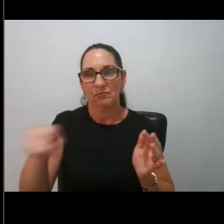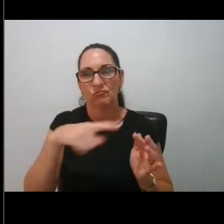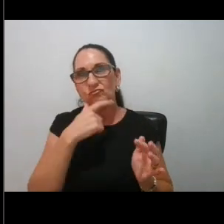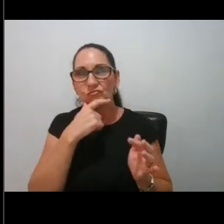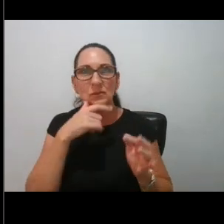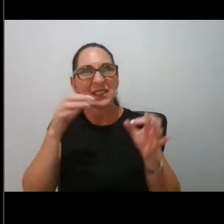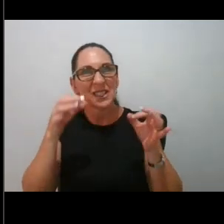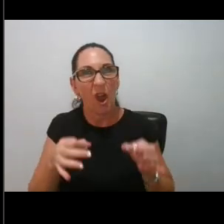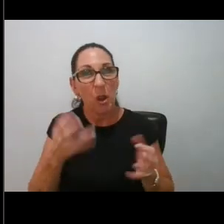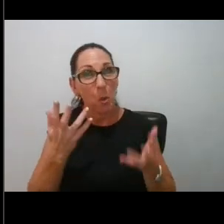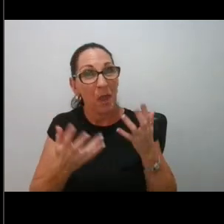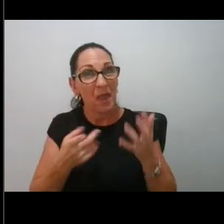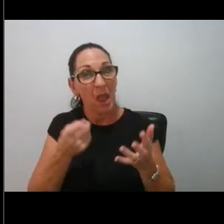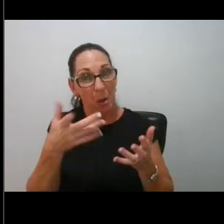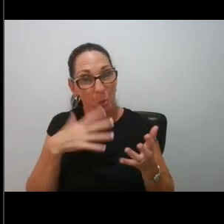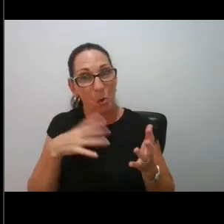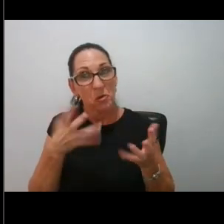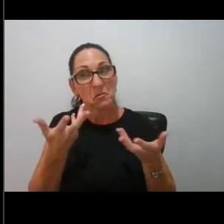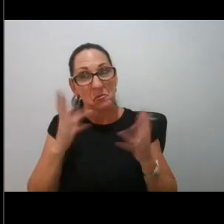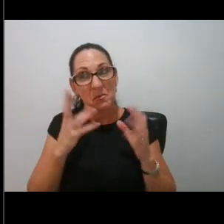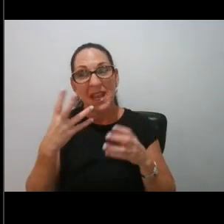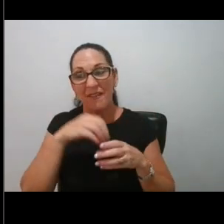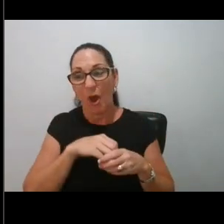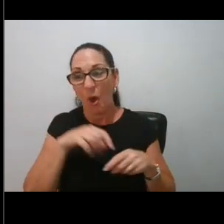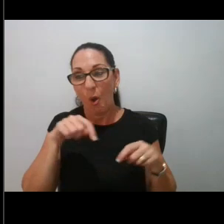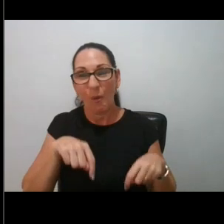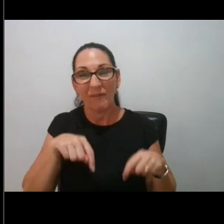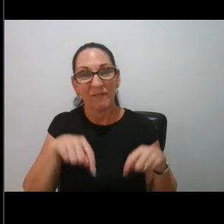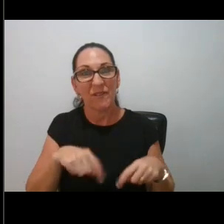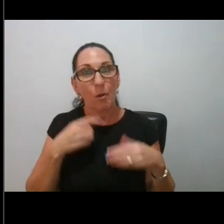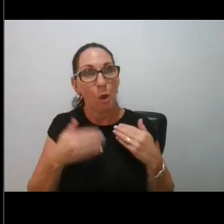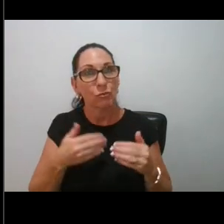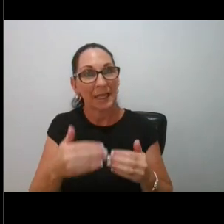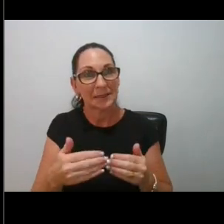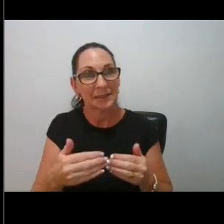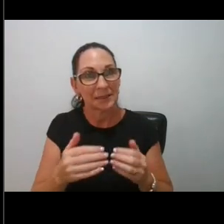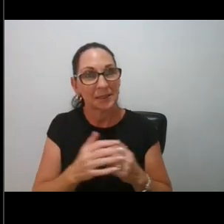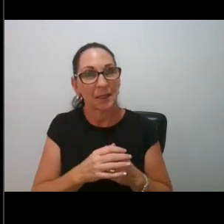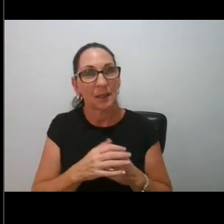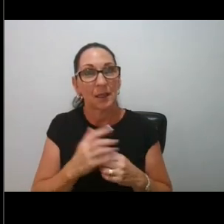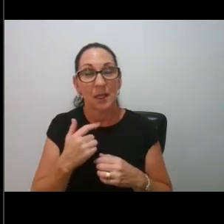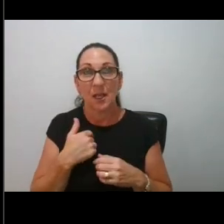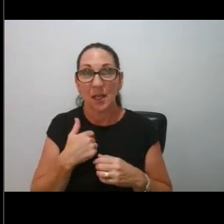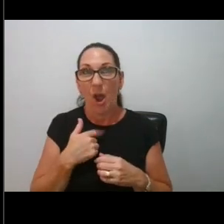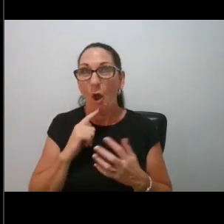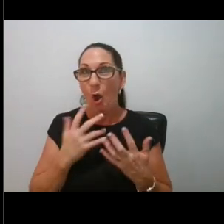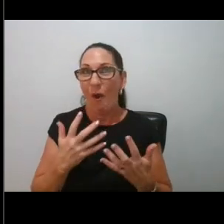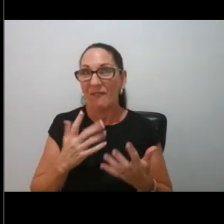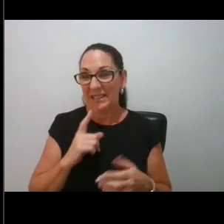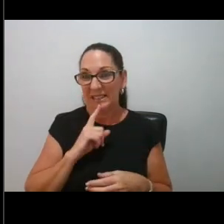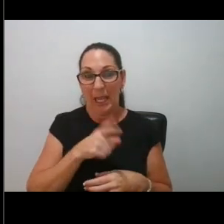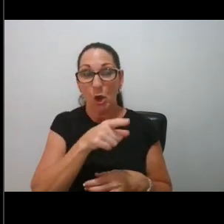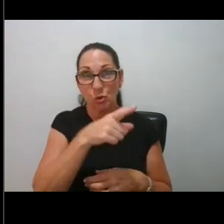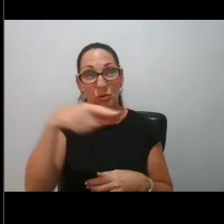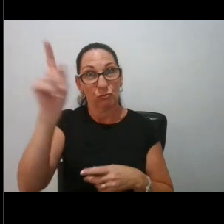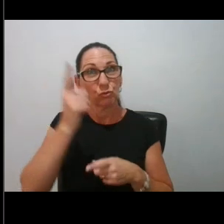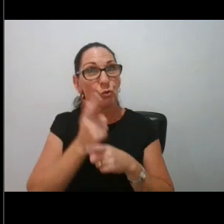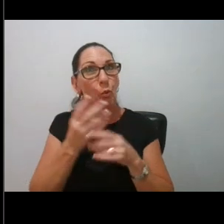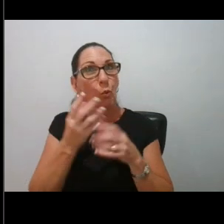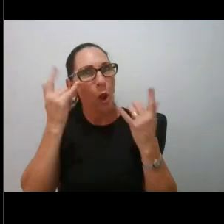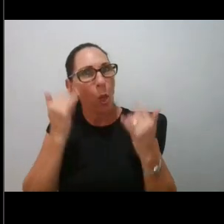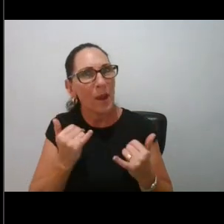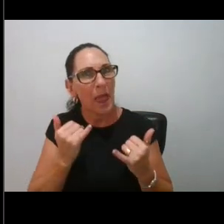process that they want to participate in or not. So we'll often say to a defendant, you know, go and have a chat to your lawyer about your options. What's it going to look like